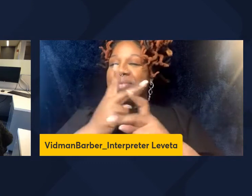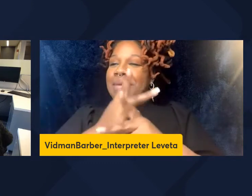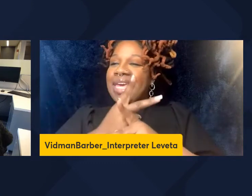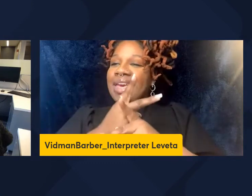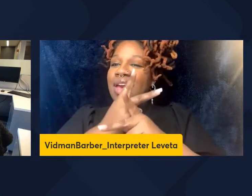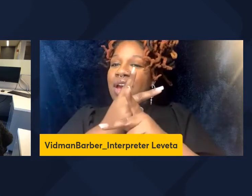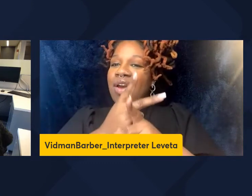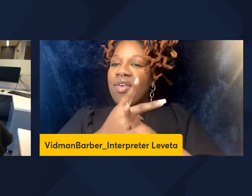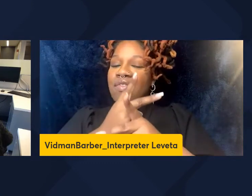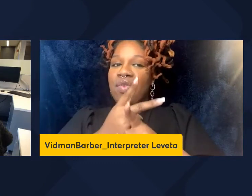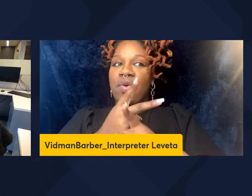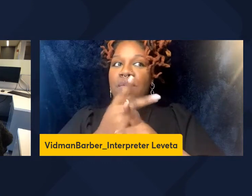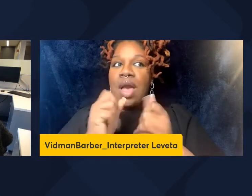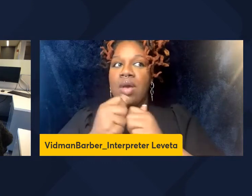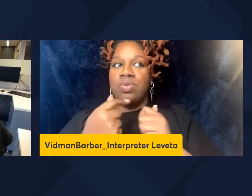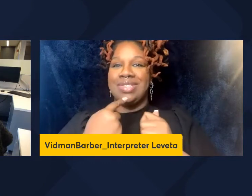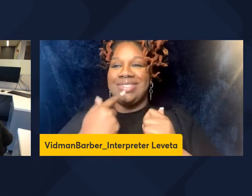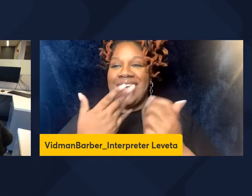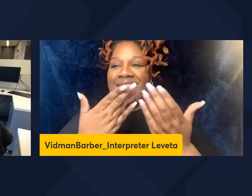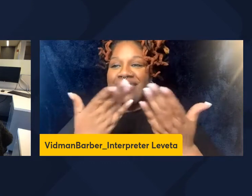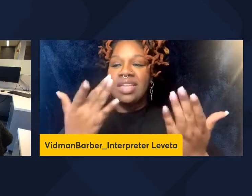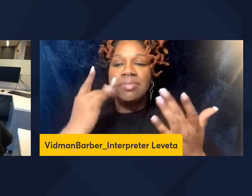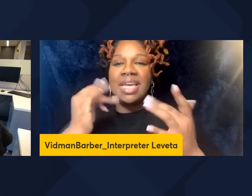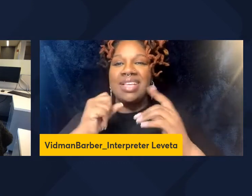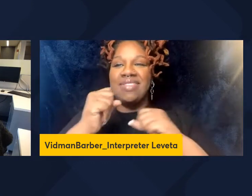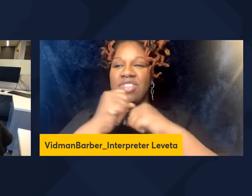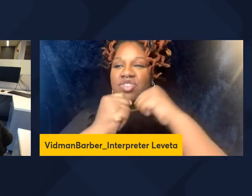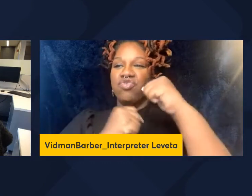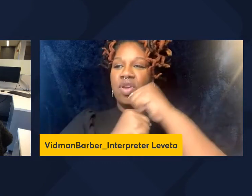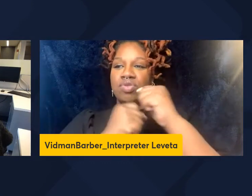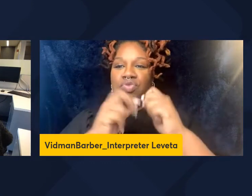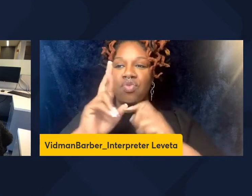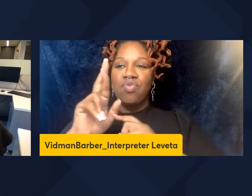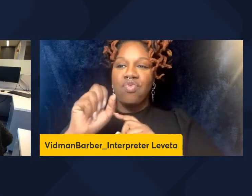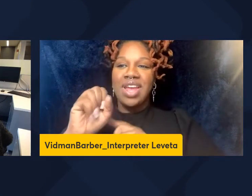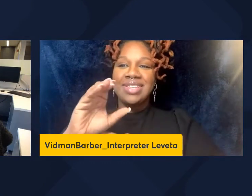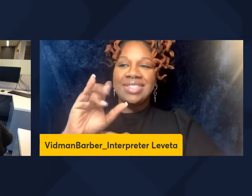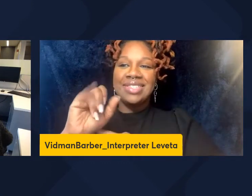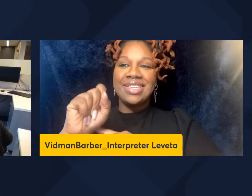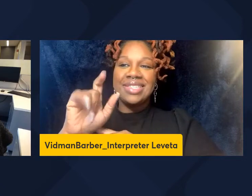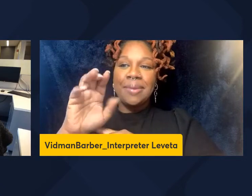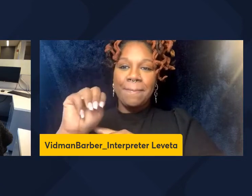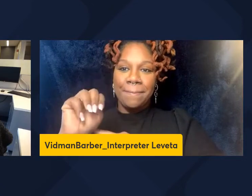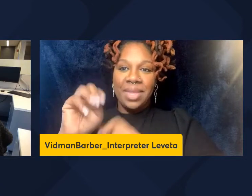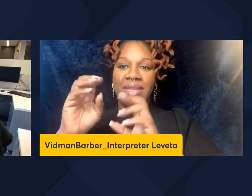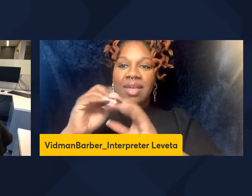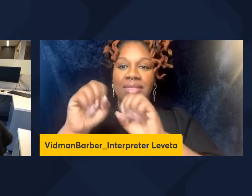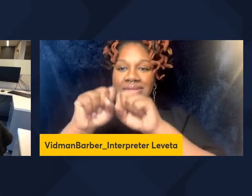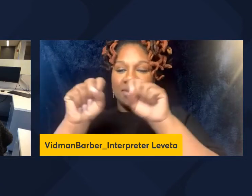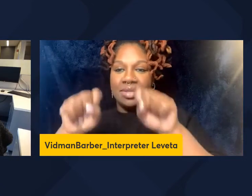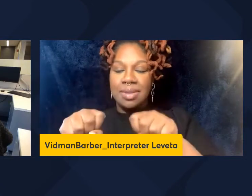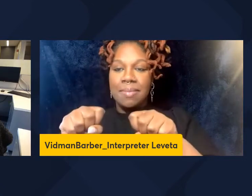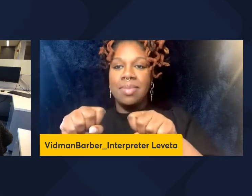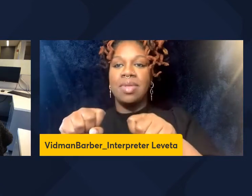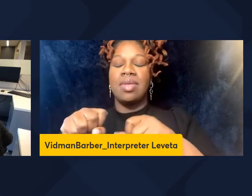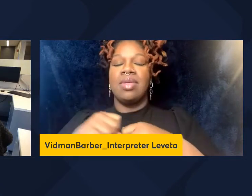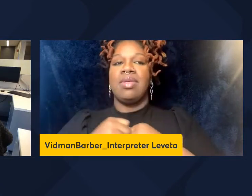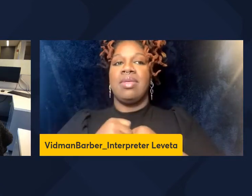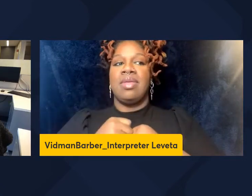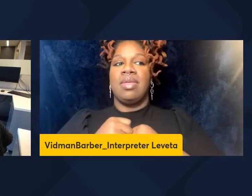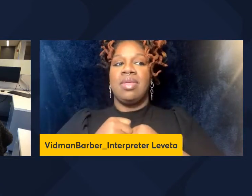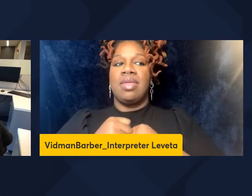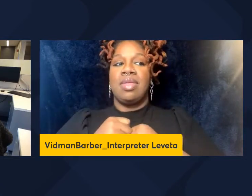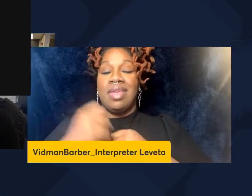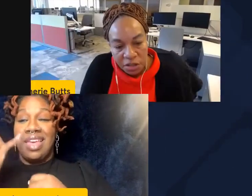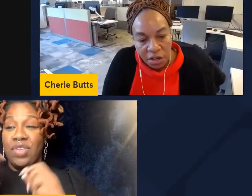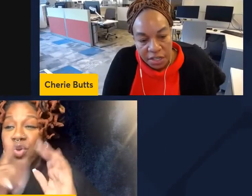the structural racism in the system, and we think about the practicality of that. If you're developing